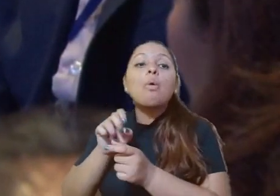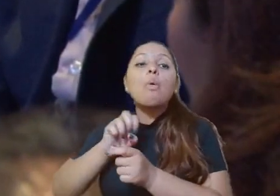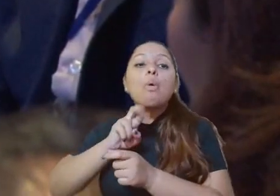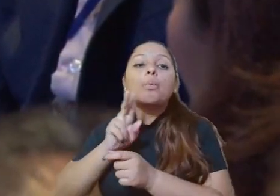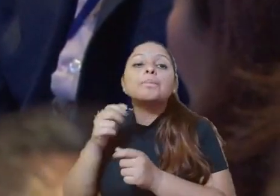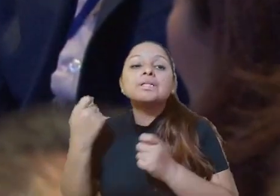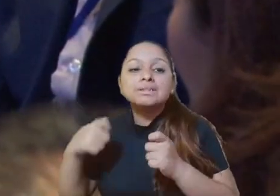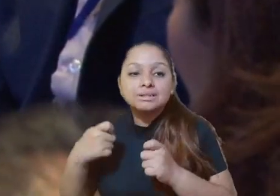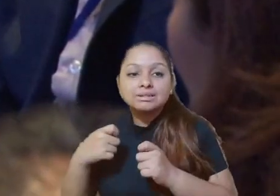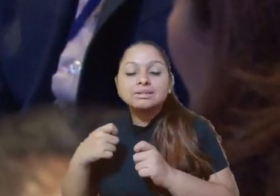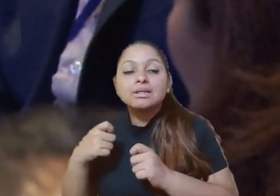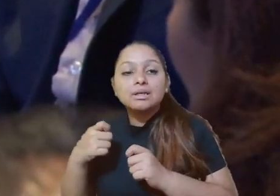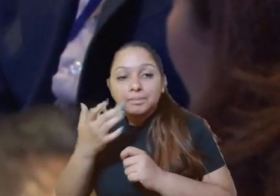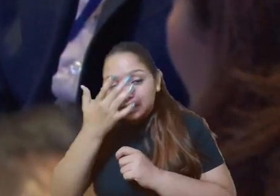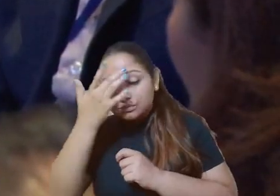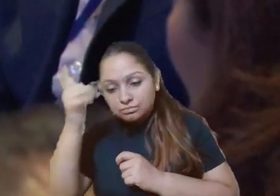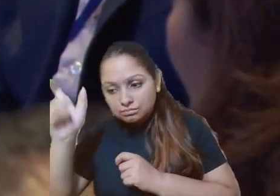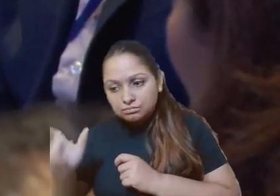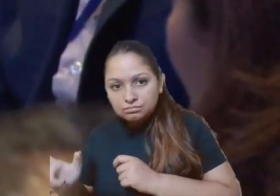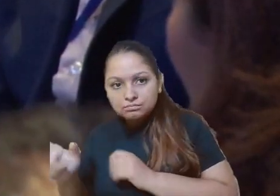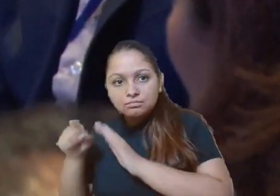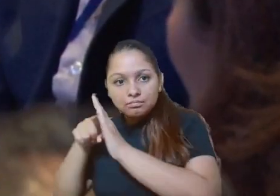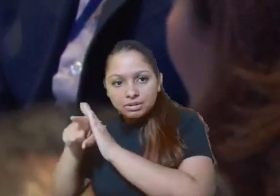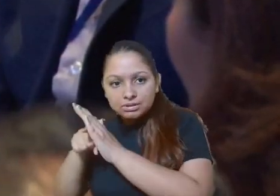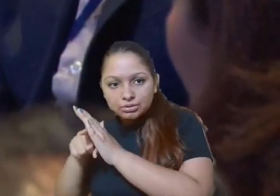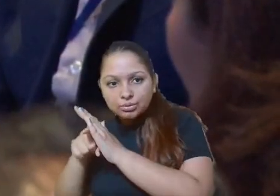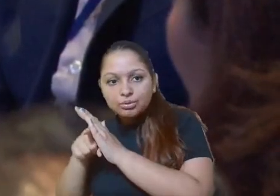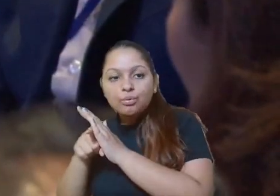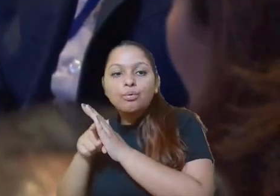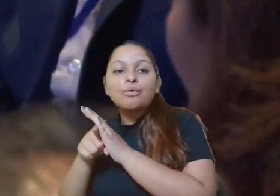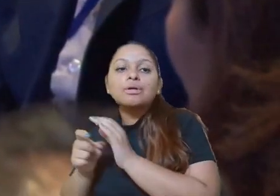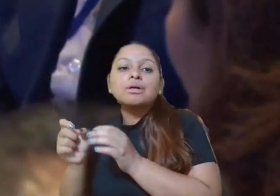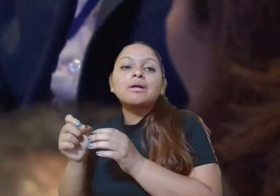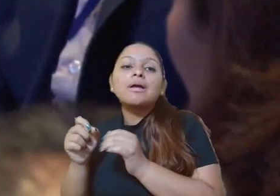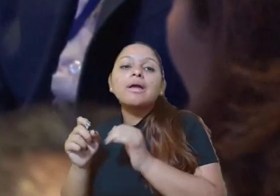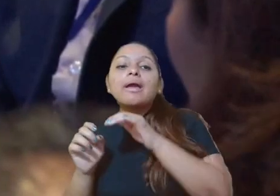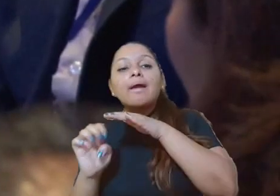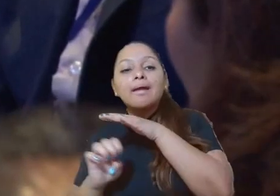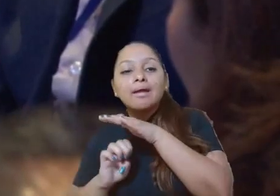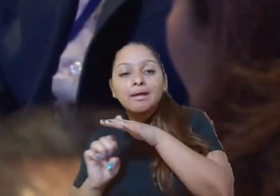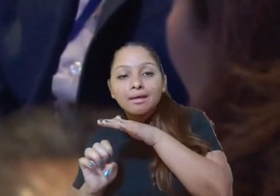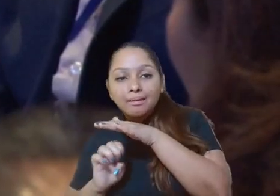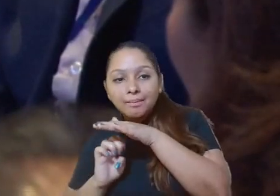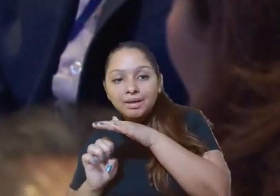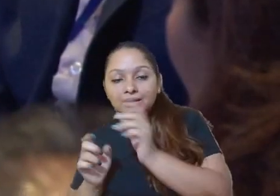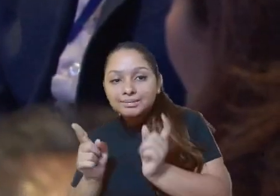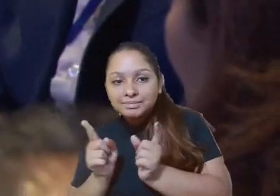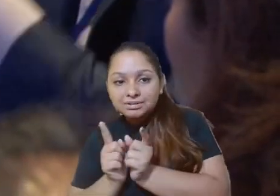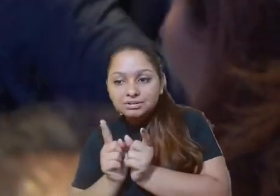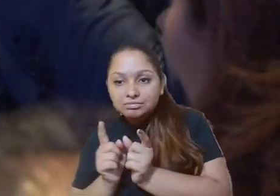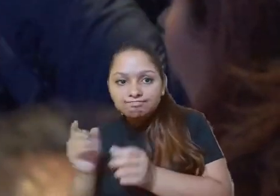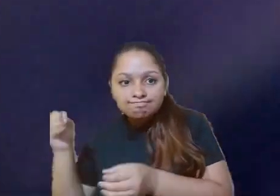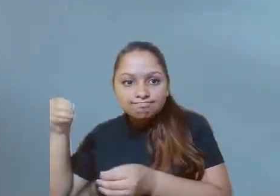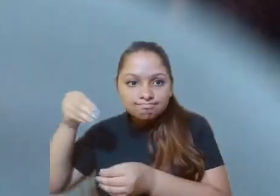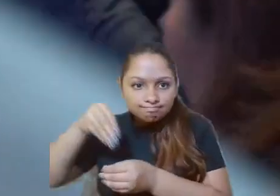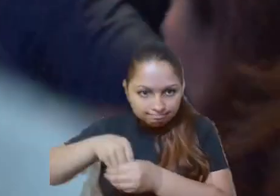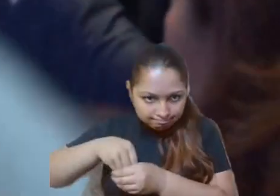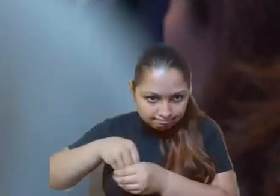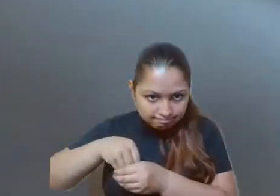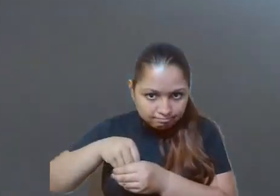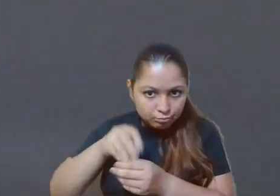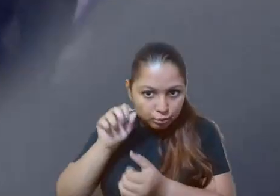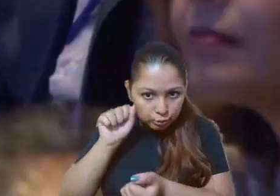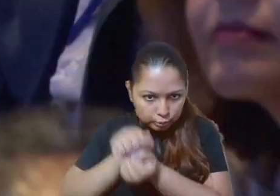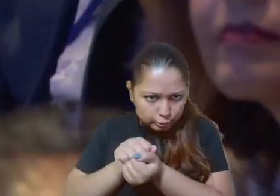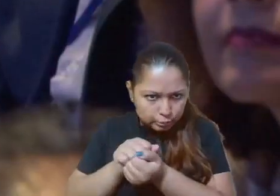And the suggestion is, there's, for example, some call for some papers, some European countries as German, they